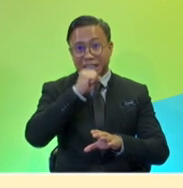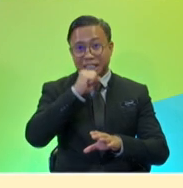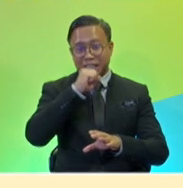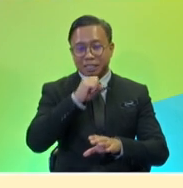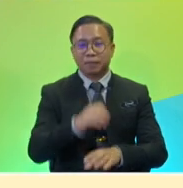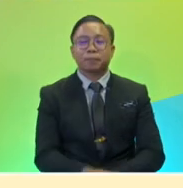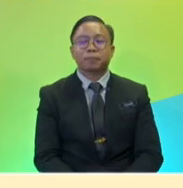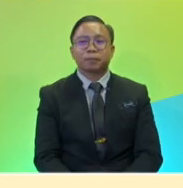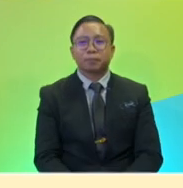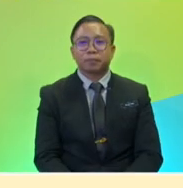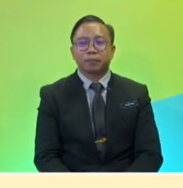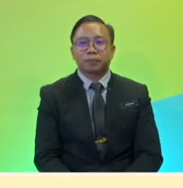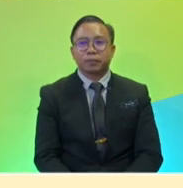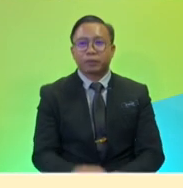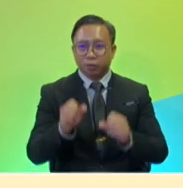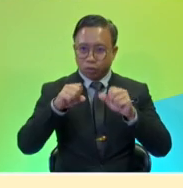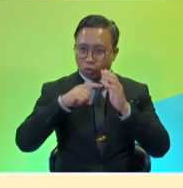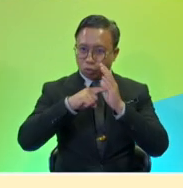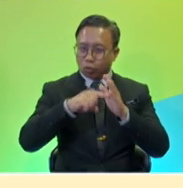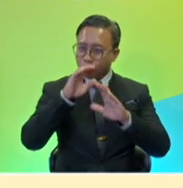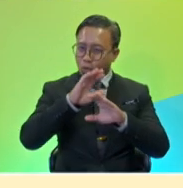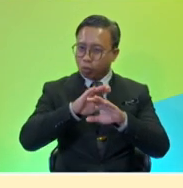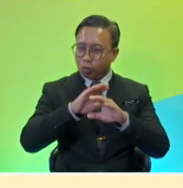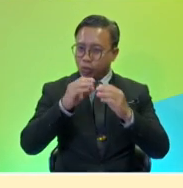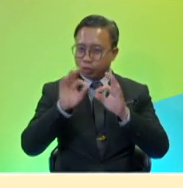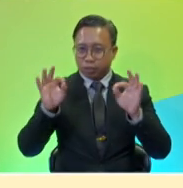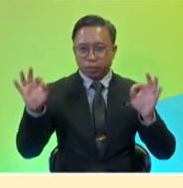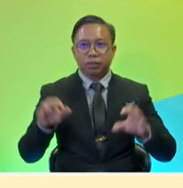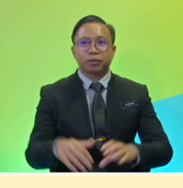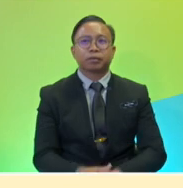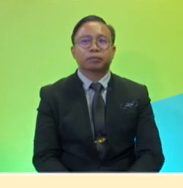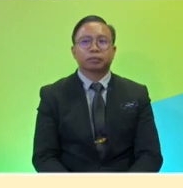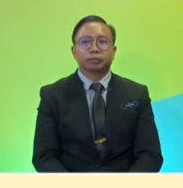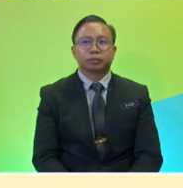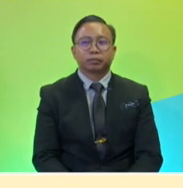that you wrote? Yeah, show it on the camera. Can Farooq? You show me your sentences?